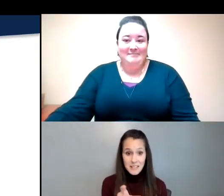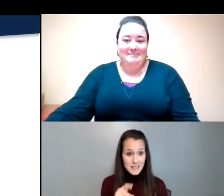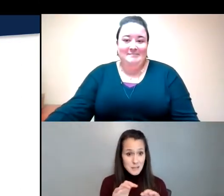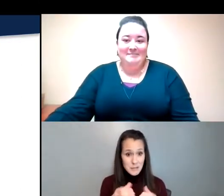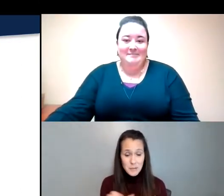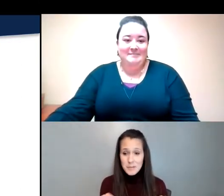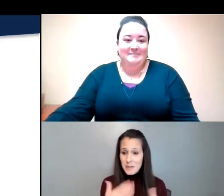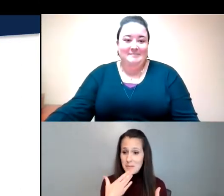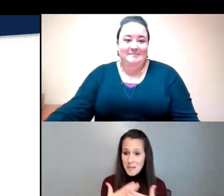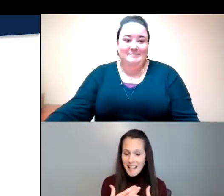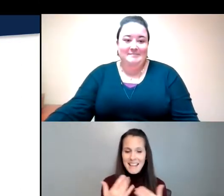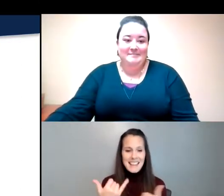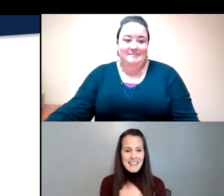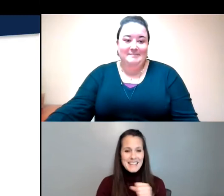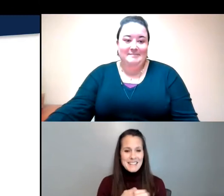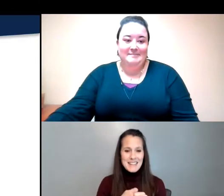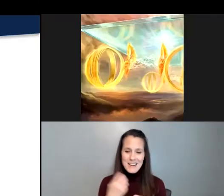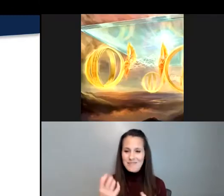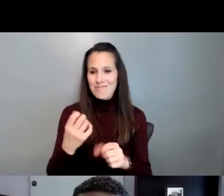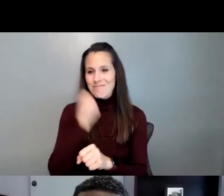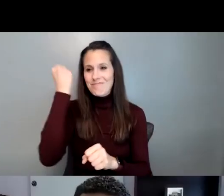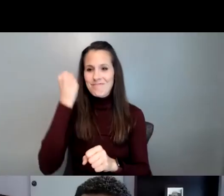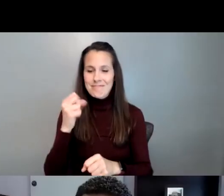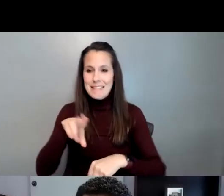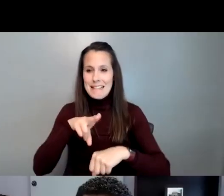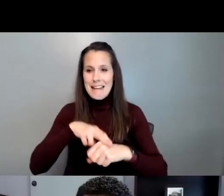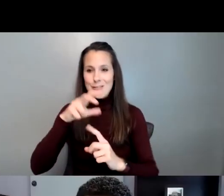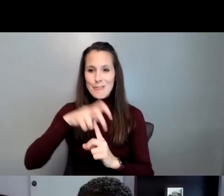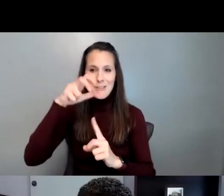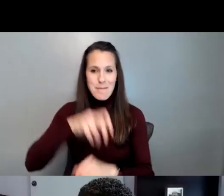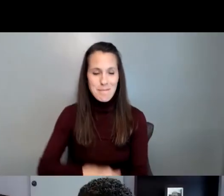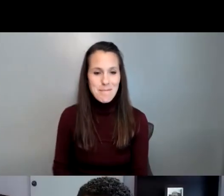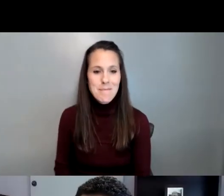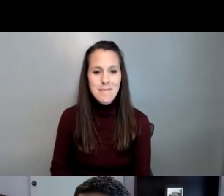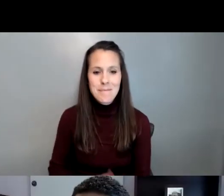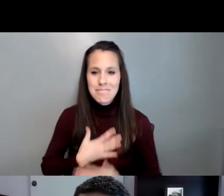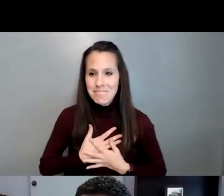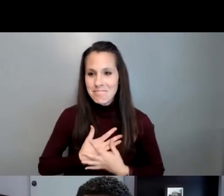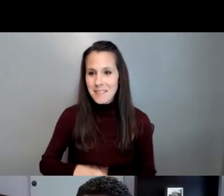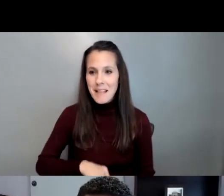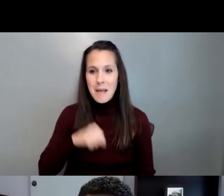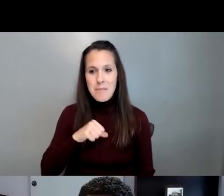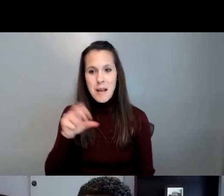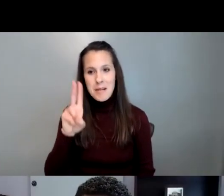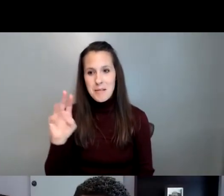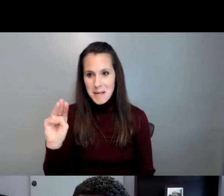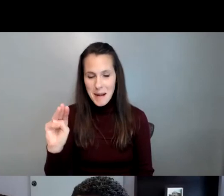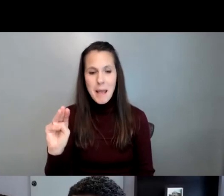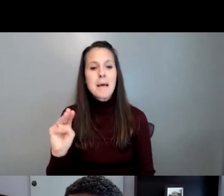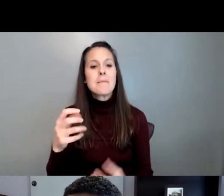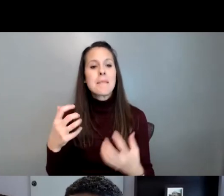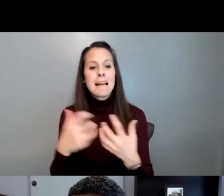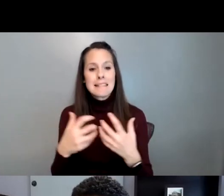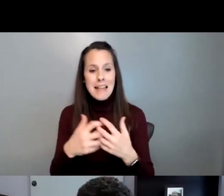the national championship this year for the umpteenth time. But I'm very proud of the University of Michigan Adaptive Sports and Fitness